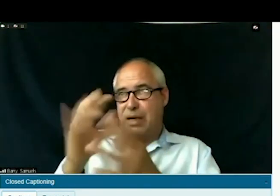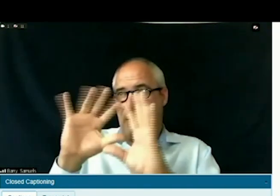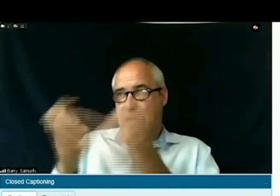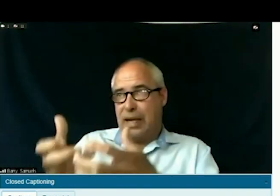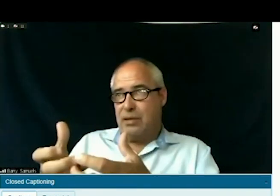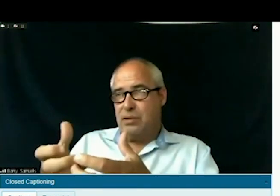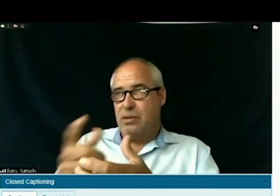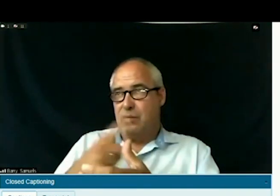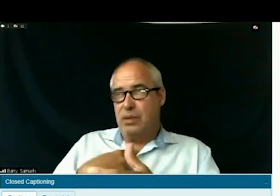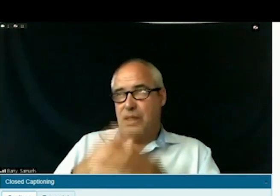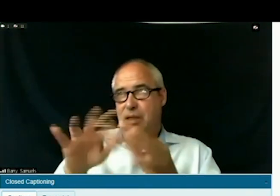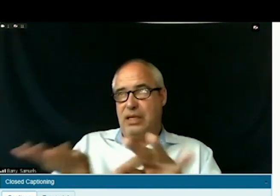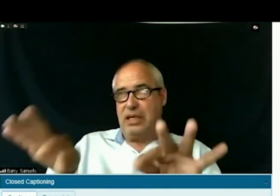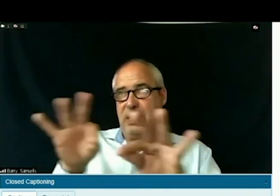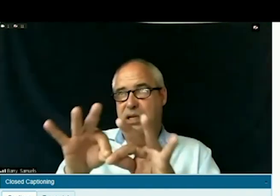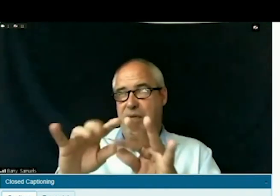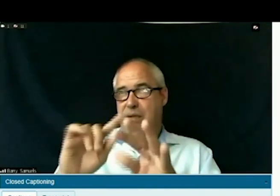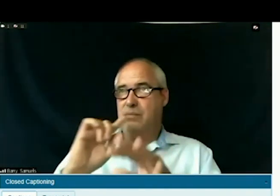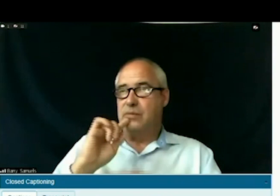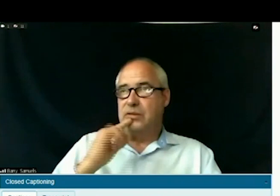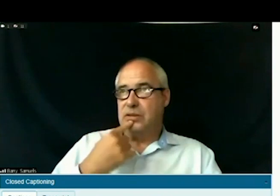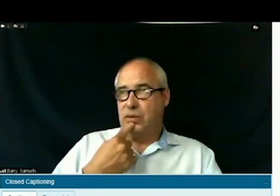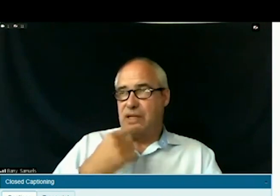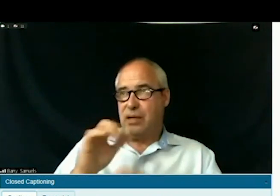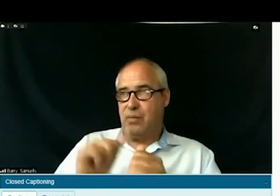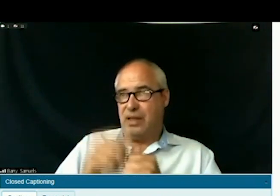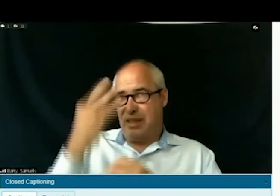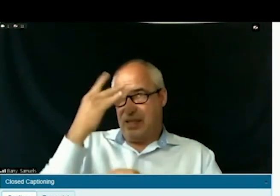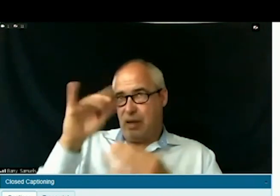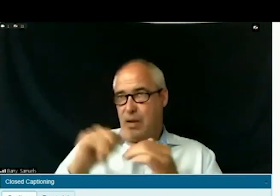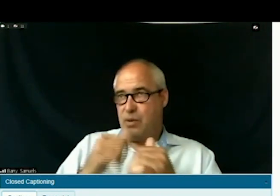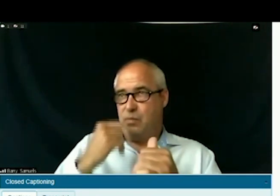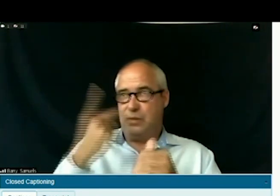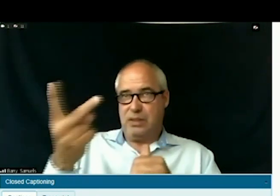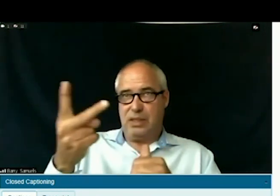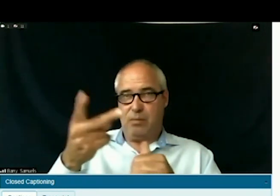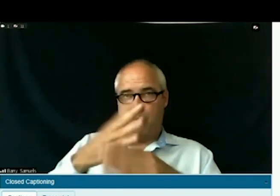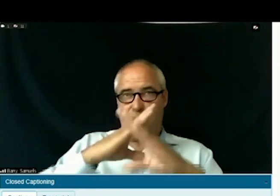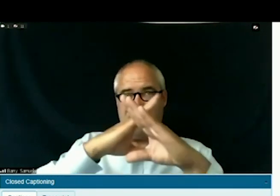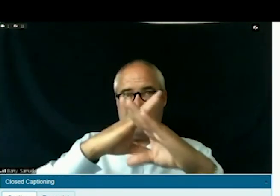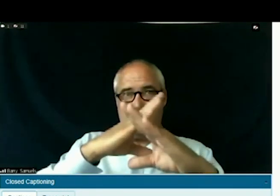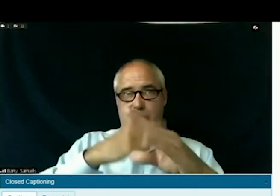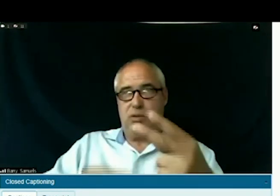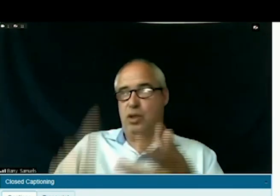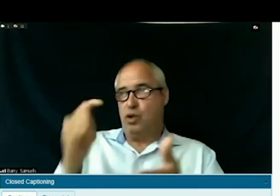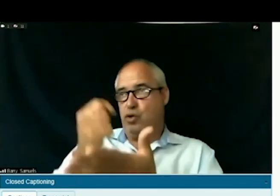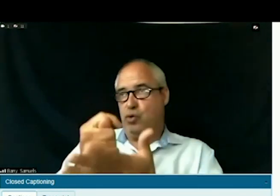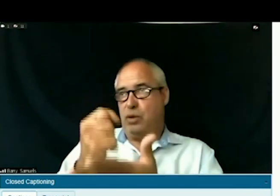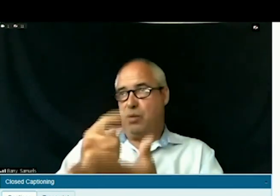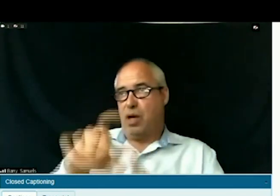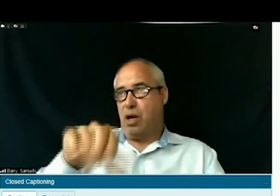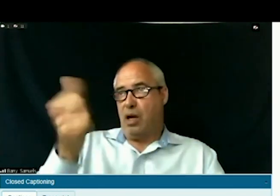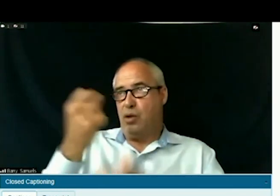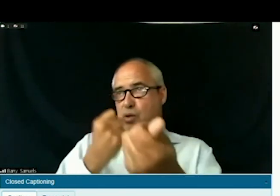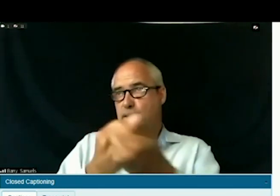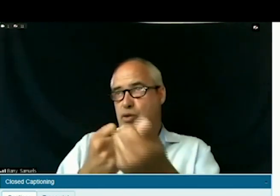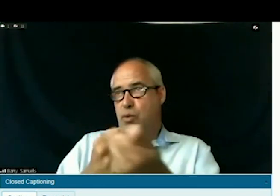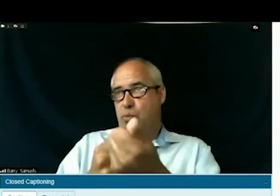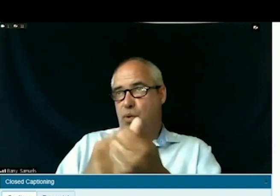key and critical when we think about how we are looking at prevention, treatment, and other supports for persons